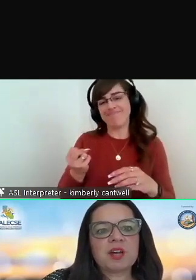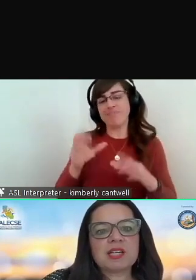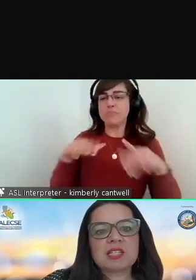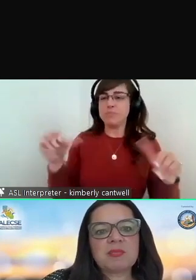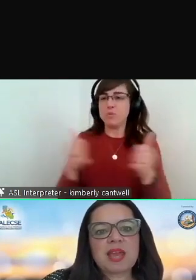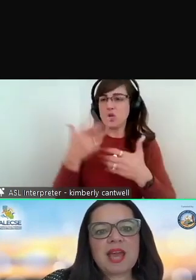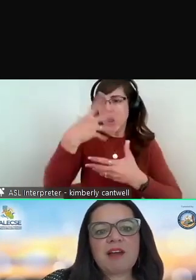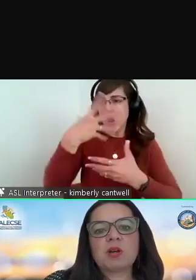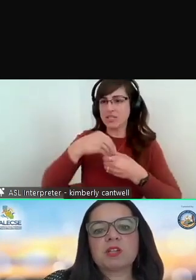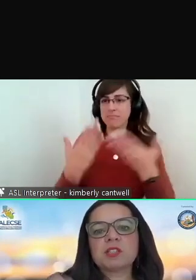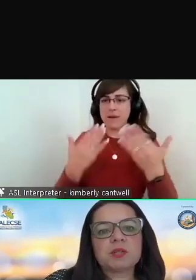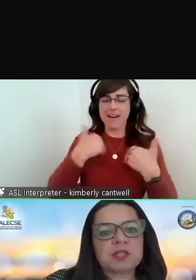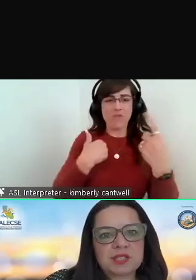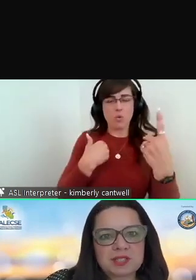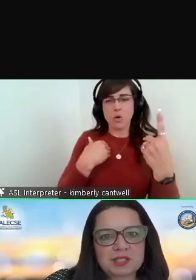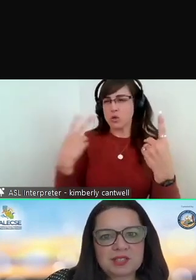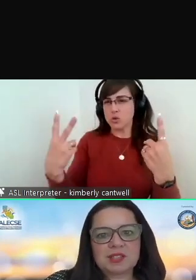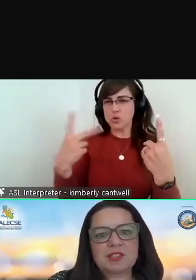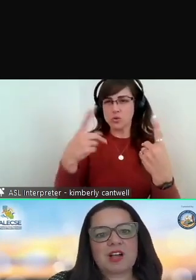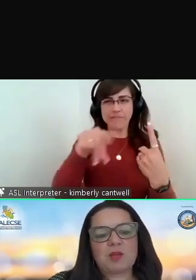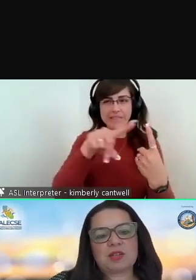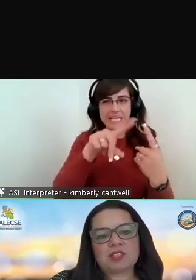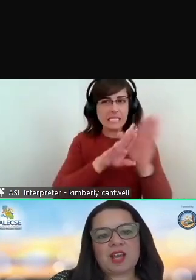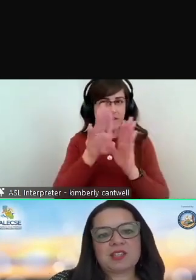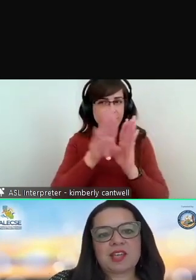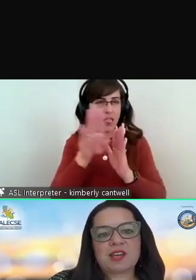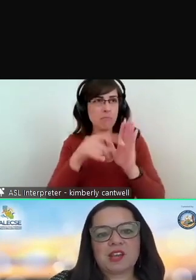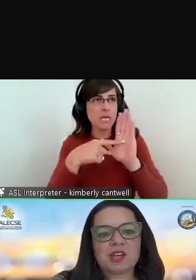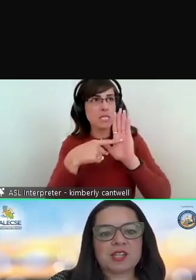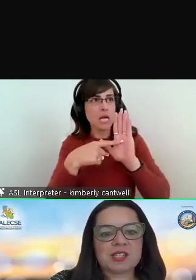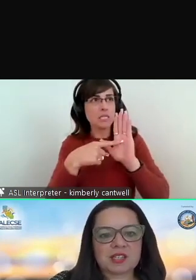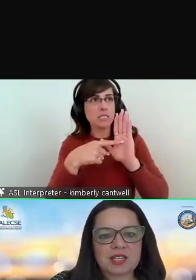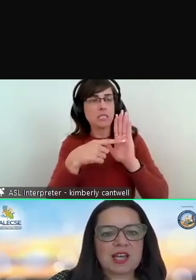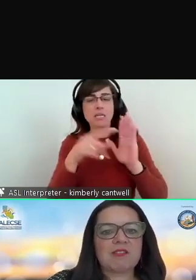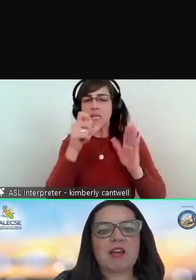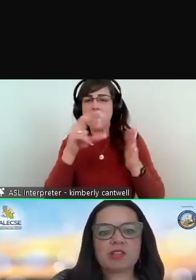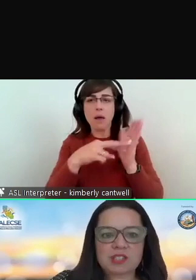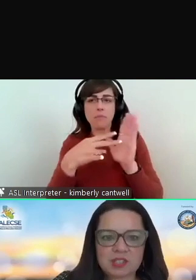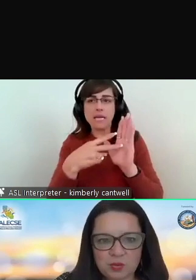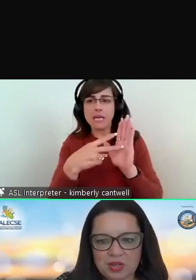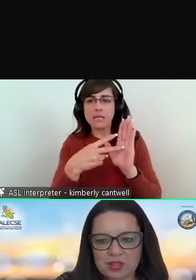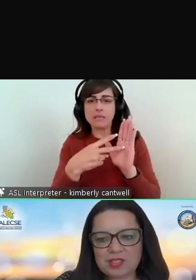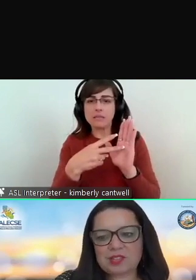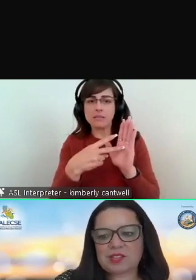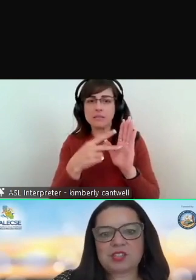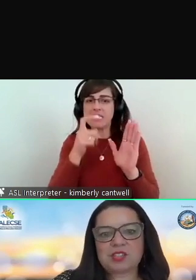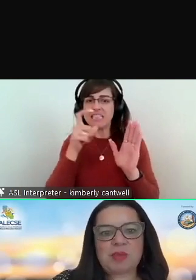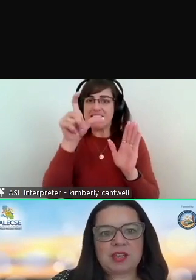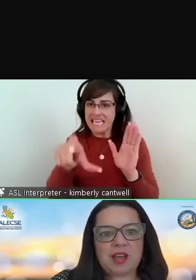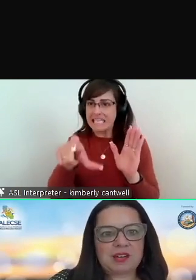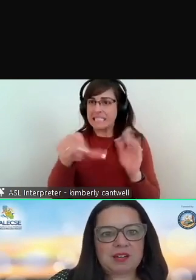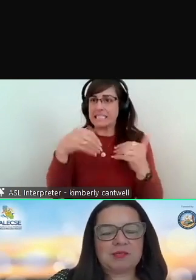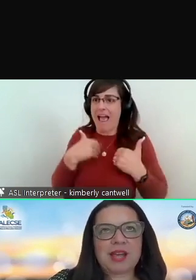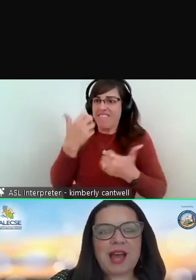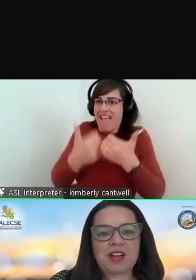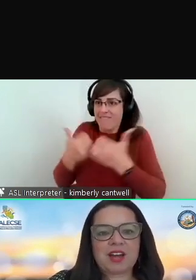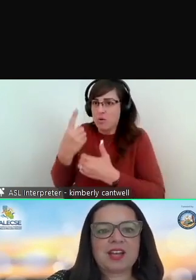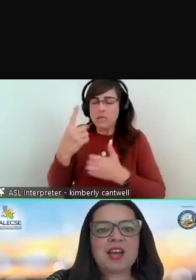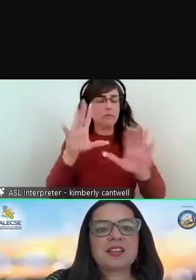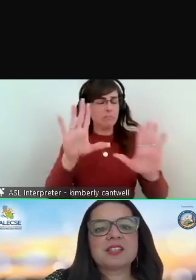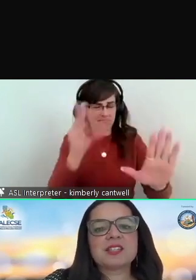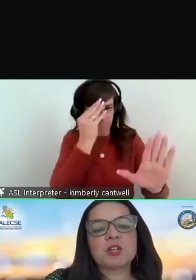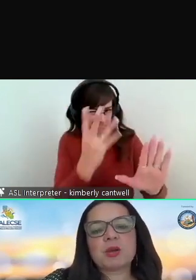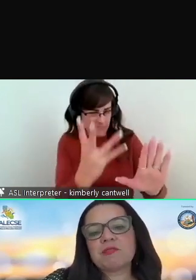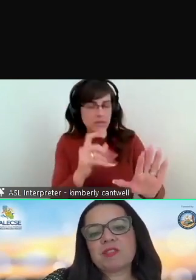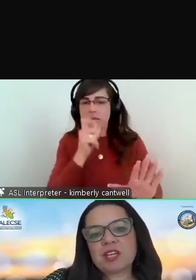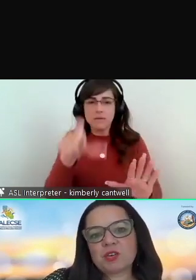child with autism may have one or two of these developmental signs and he doesn't need to have every single one of these, just making that caveat.